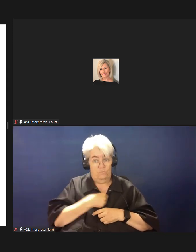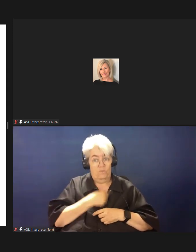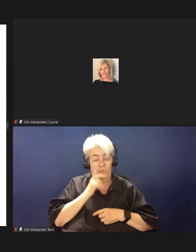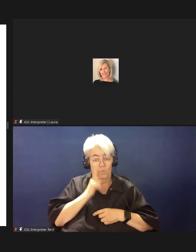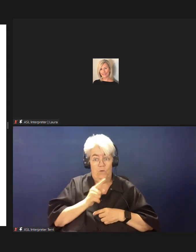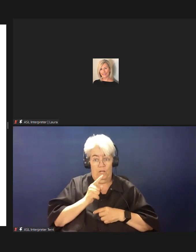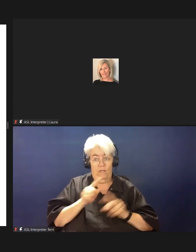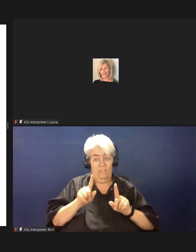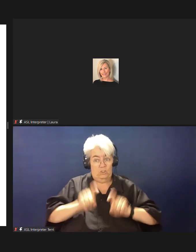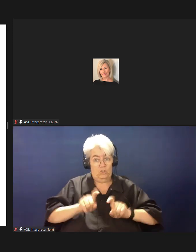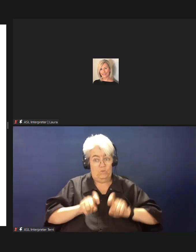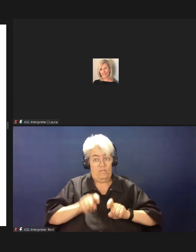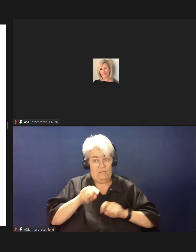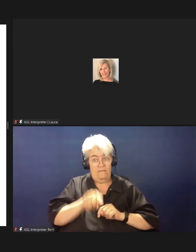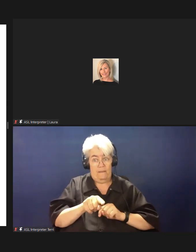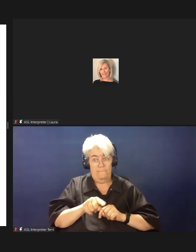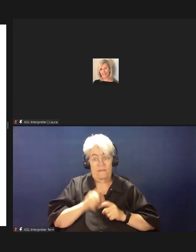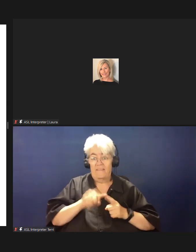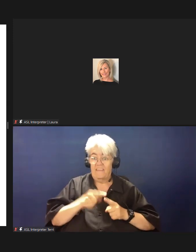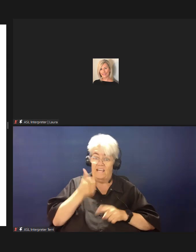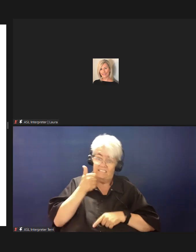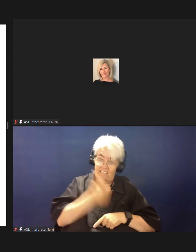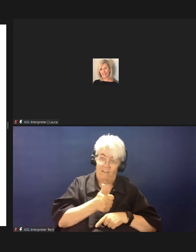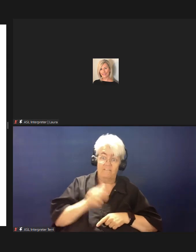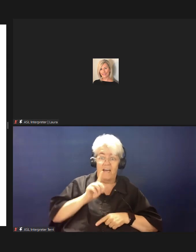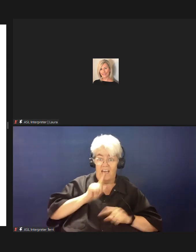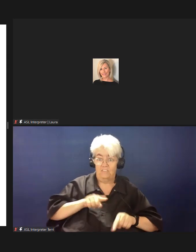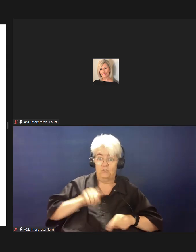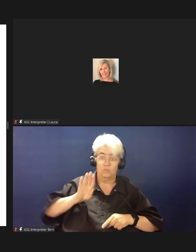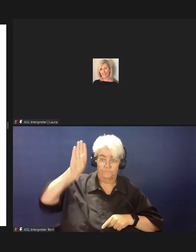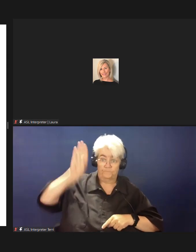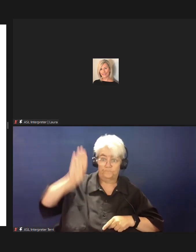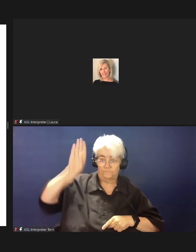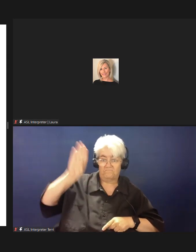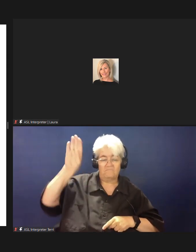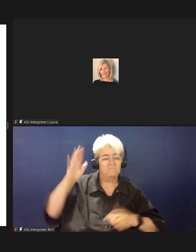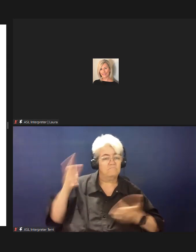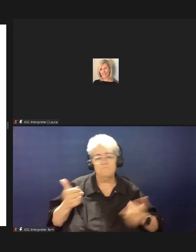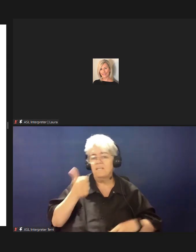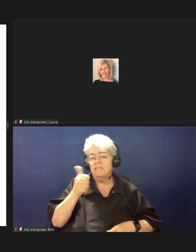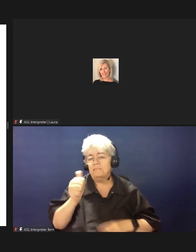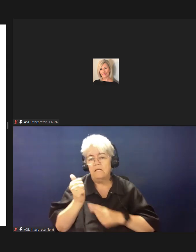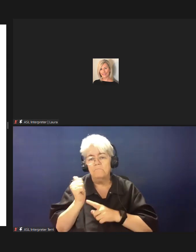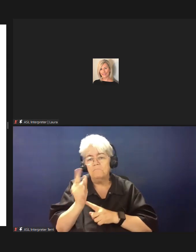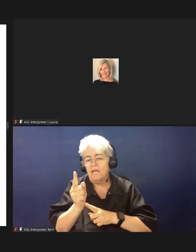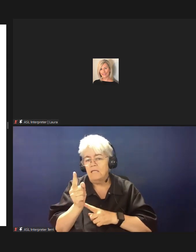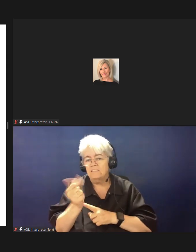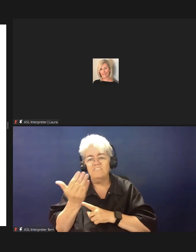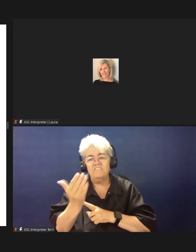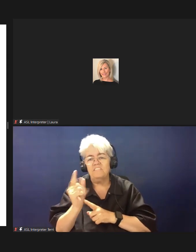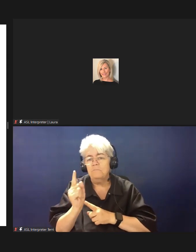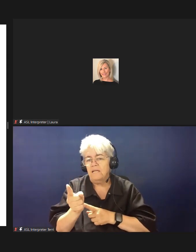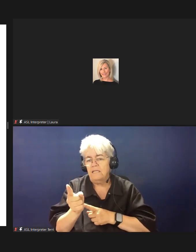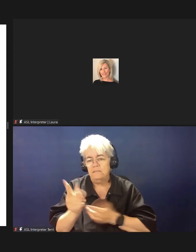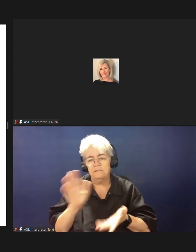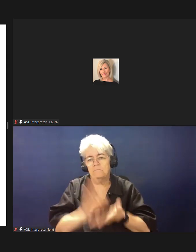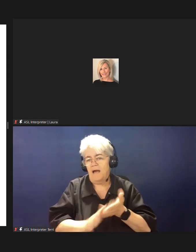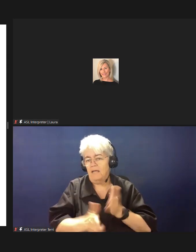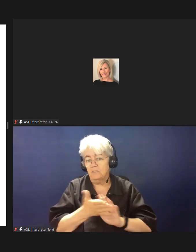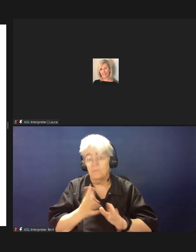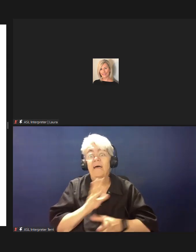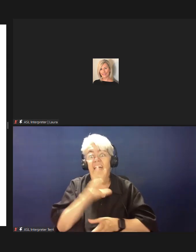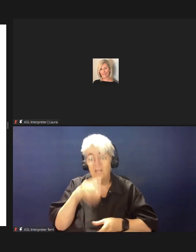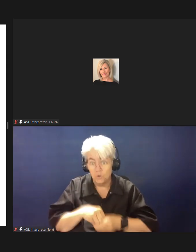using the Pure Tone method, they ought to be able to be screened in about 10 to 15 minutes maximum, including